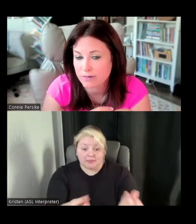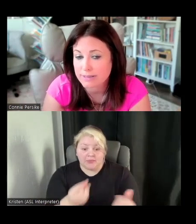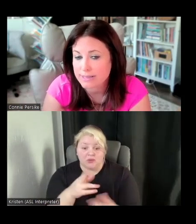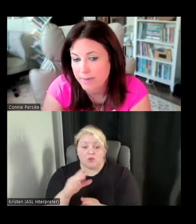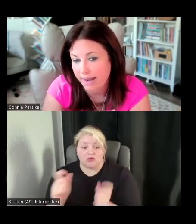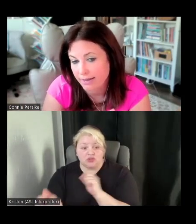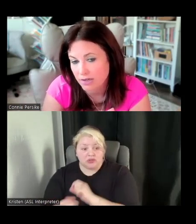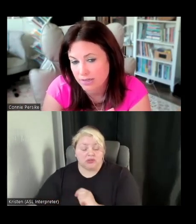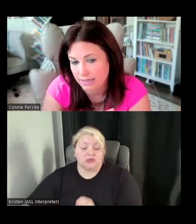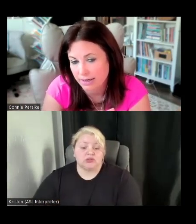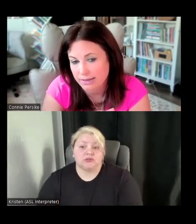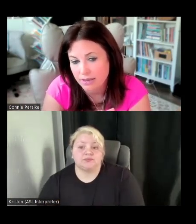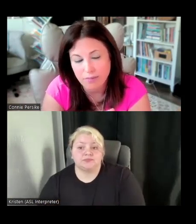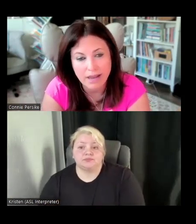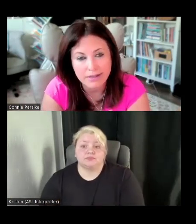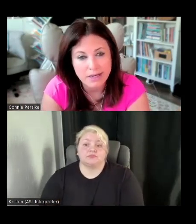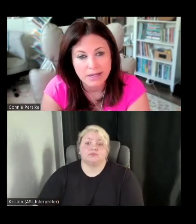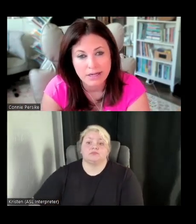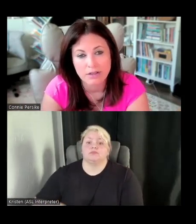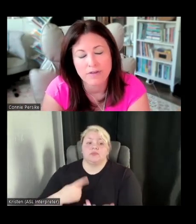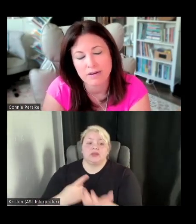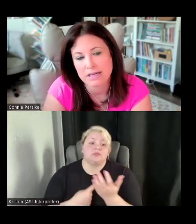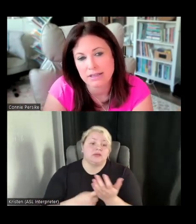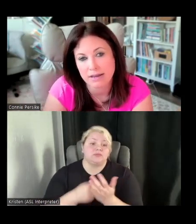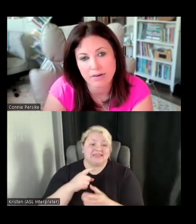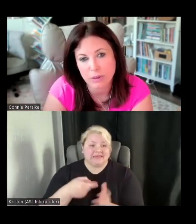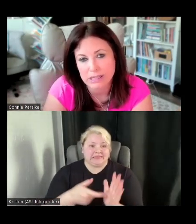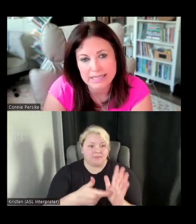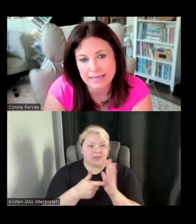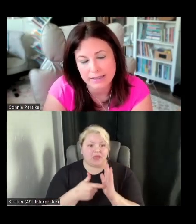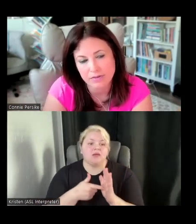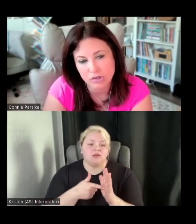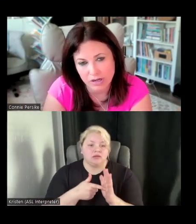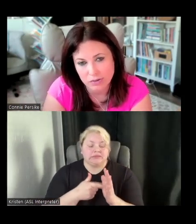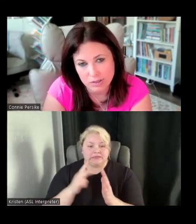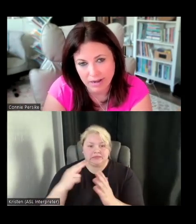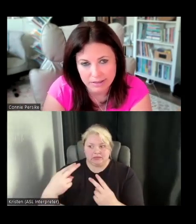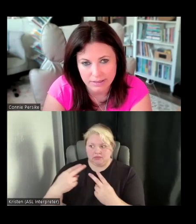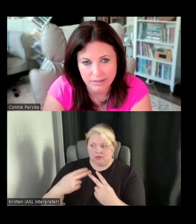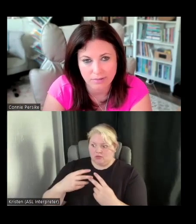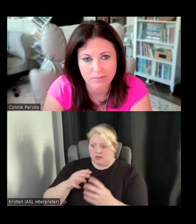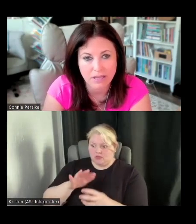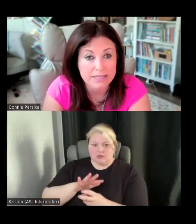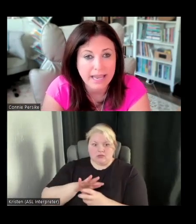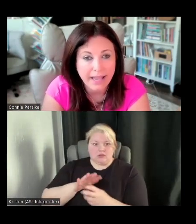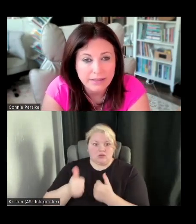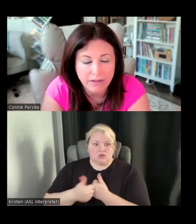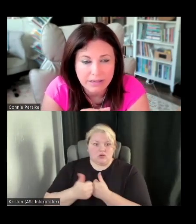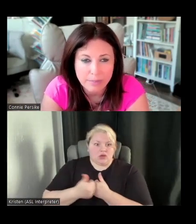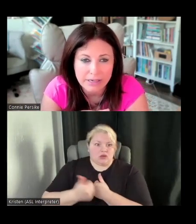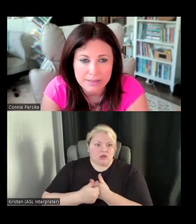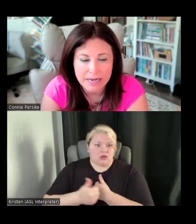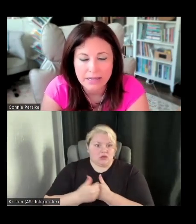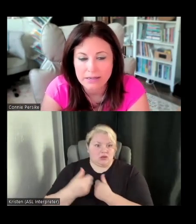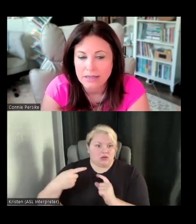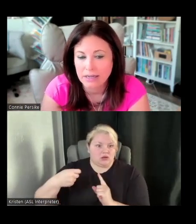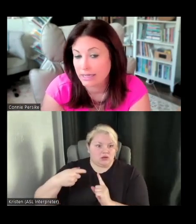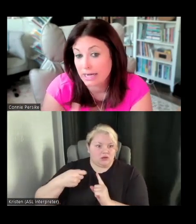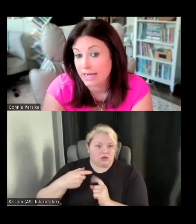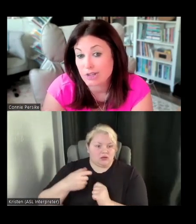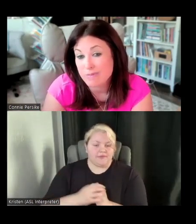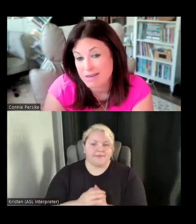some students, demands are seen as a threat. They have a really sensitive stress response system that gets activated by a